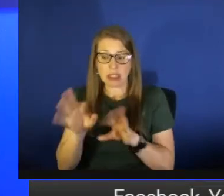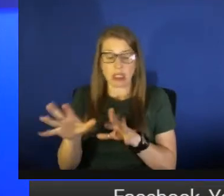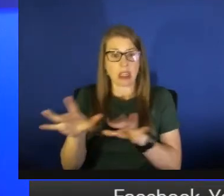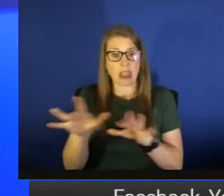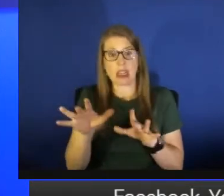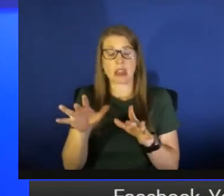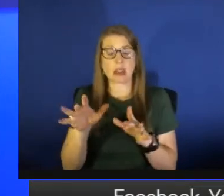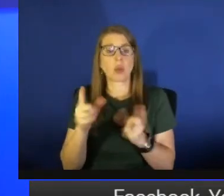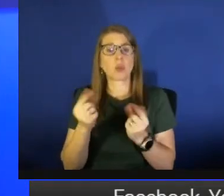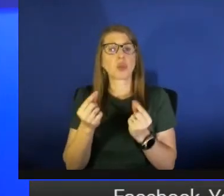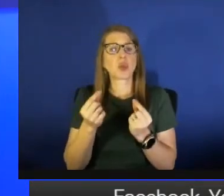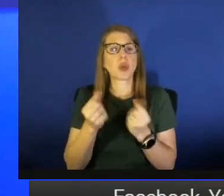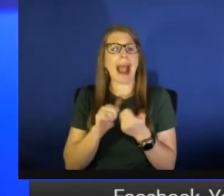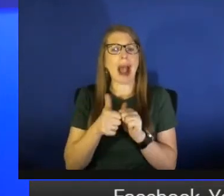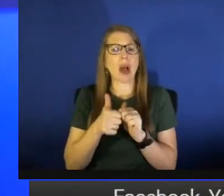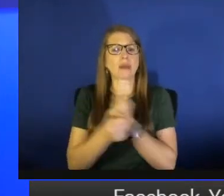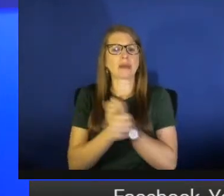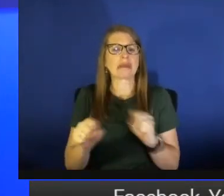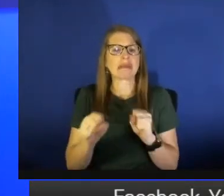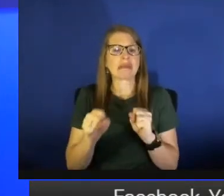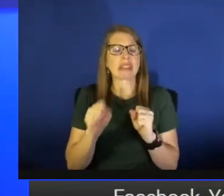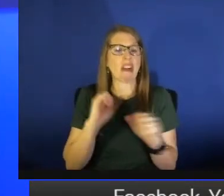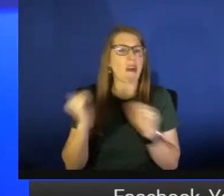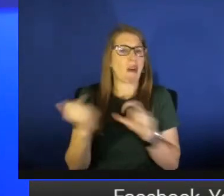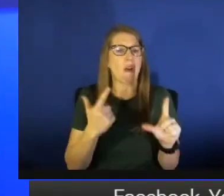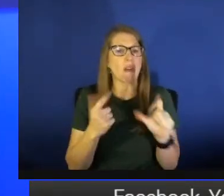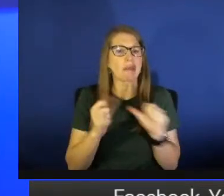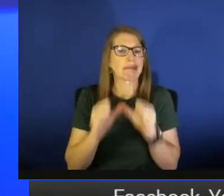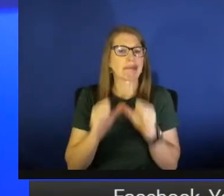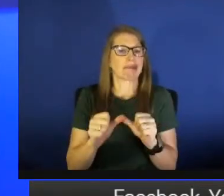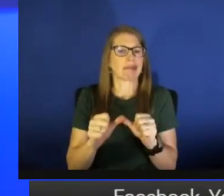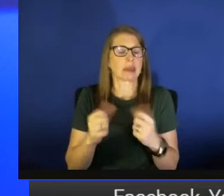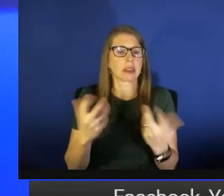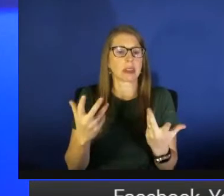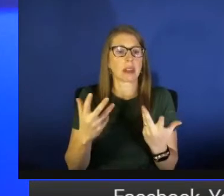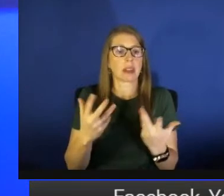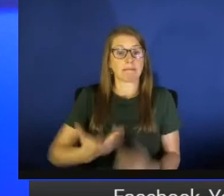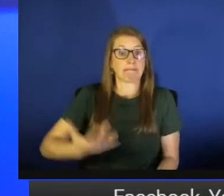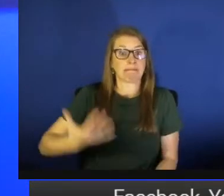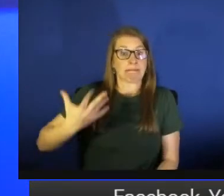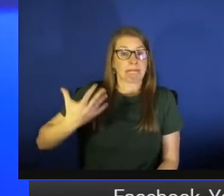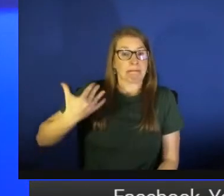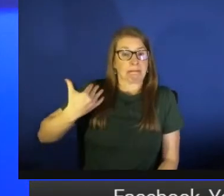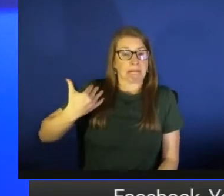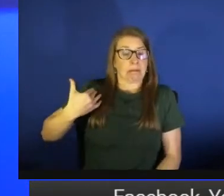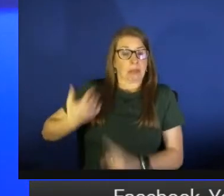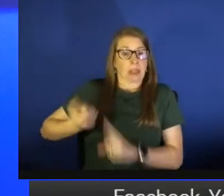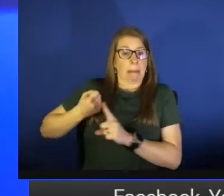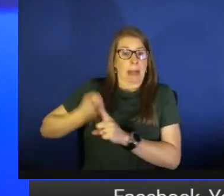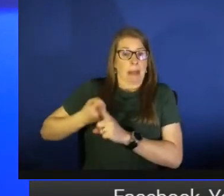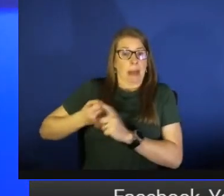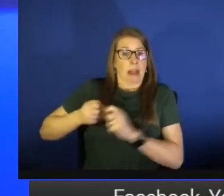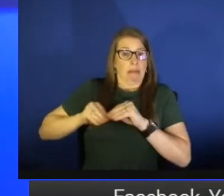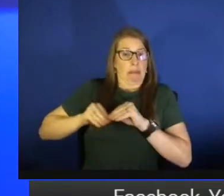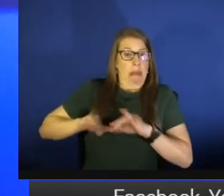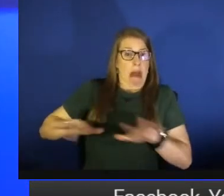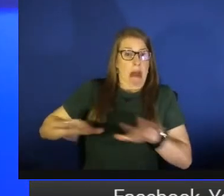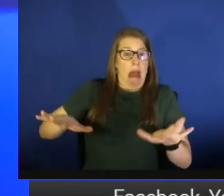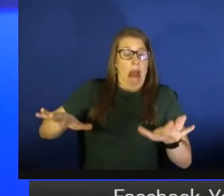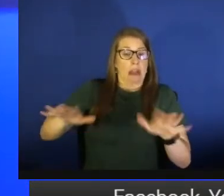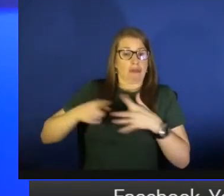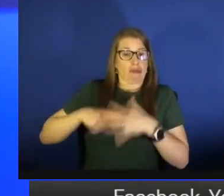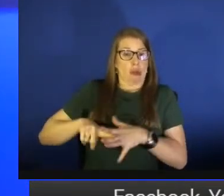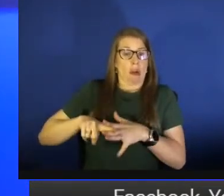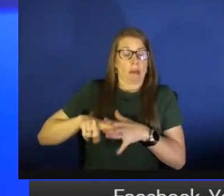safe? And, if you think back to the early days of the pandemic, we didn't know. We didn't know what to keep safe. We didn't know